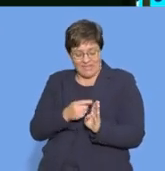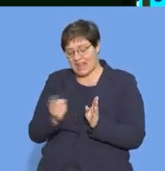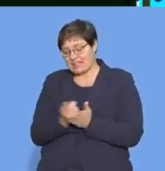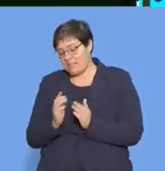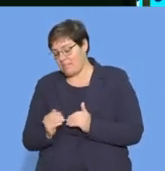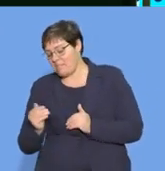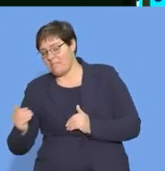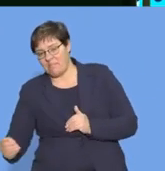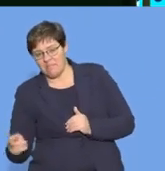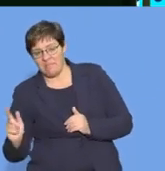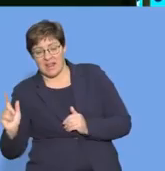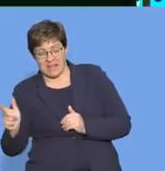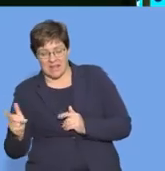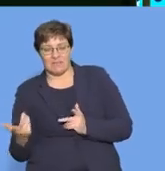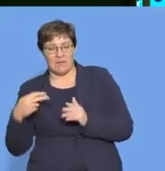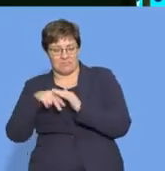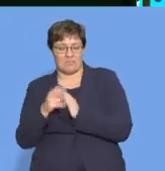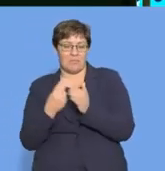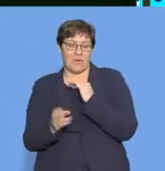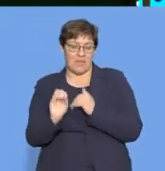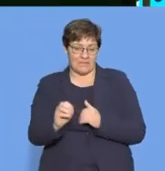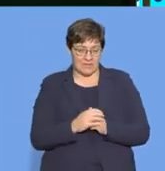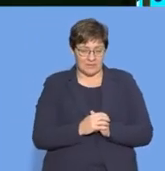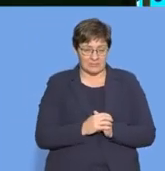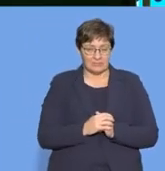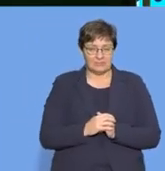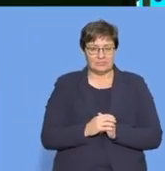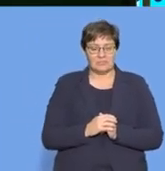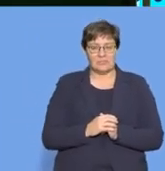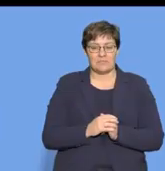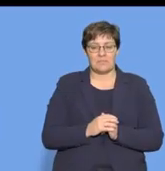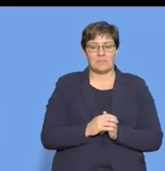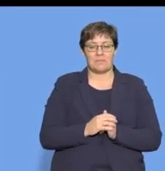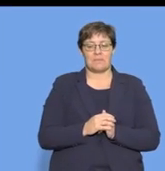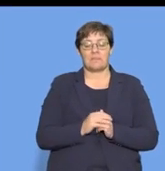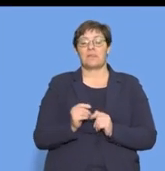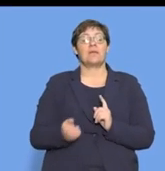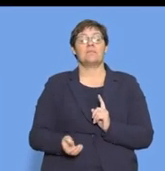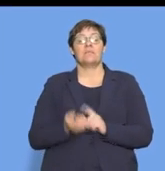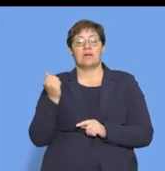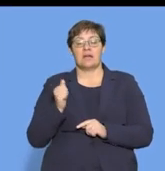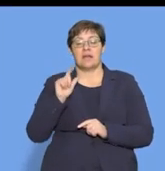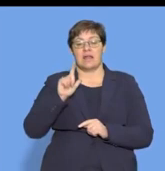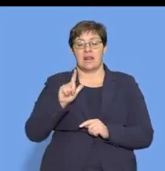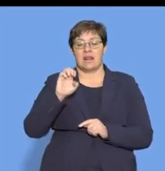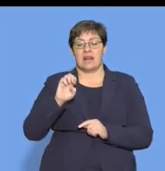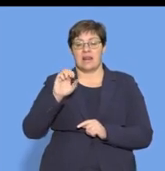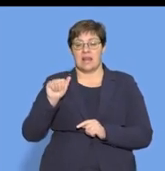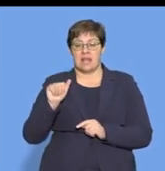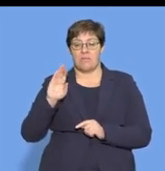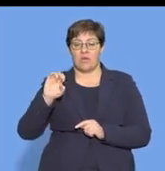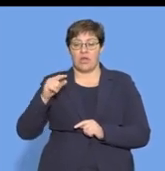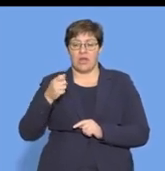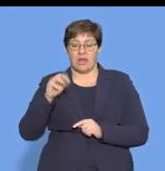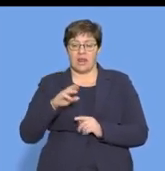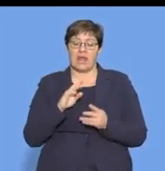ancestor species, and the one that comes later. They were discovered, or she was discovered by Lee Berger and